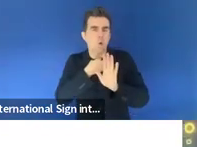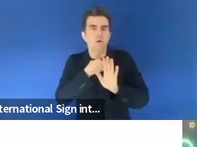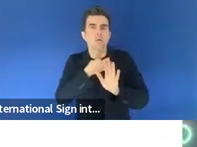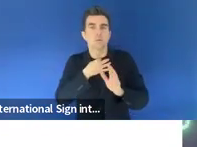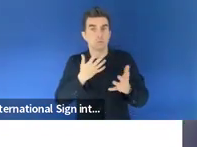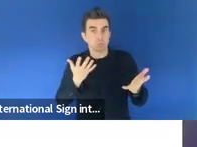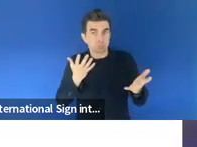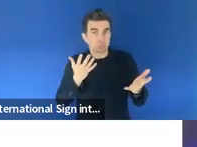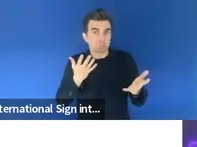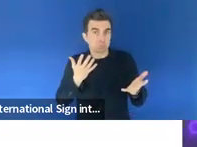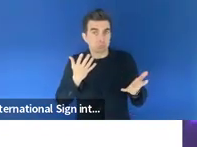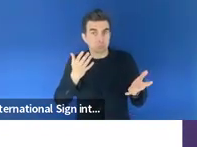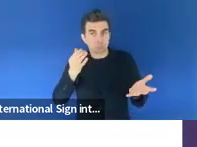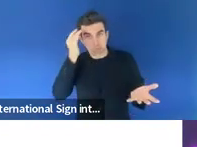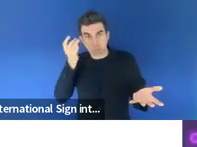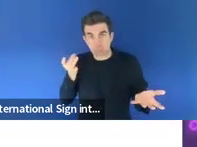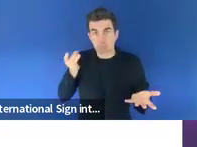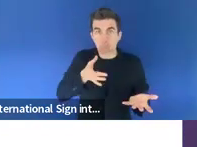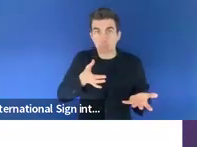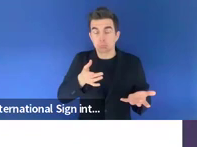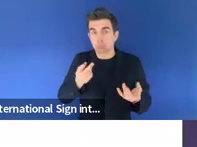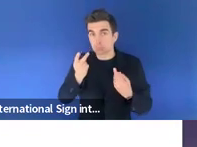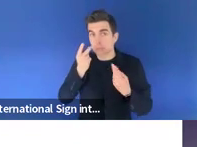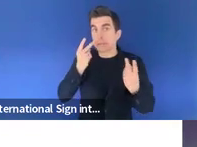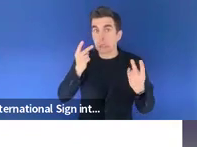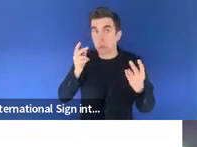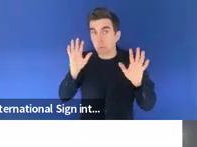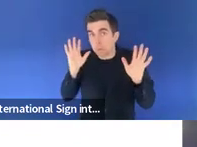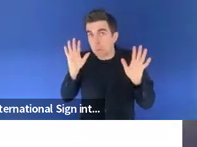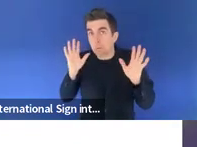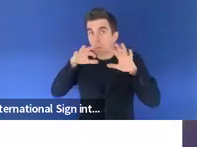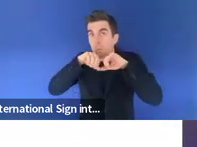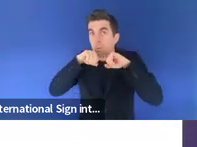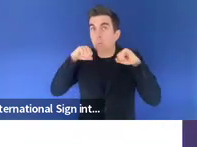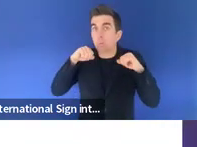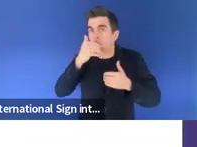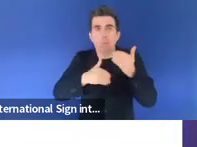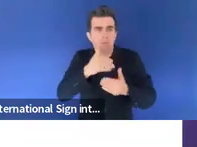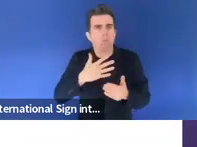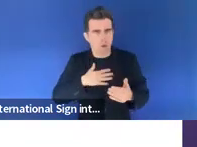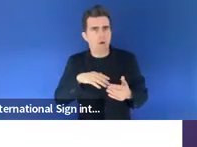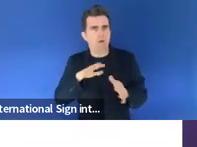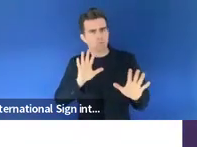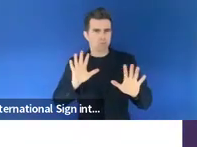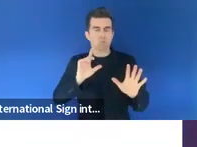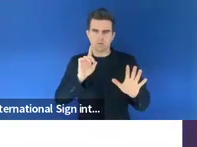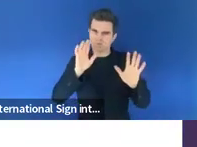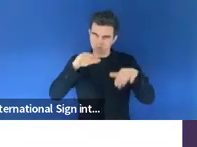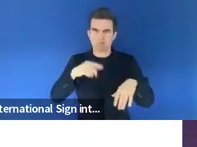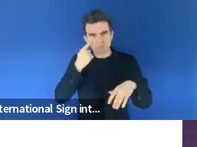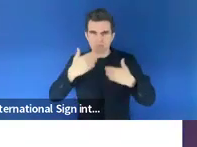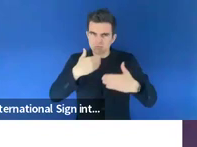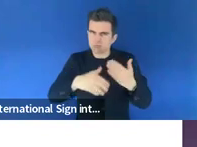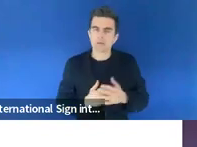Have people connected to what you're doing? Is it resonating? Are other people thinking about it and other people working on it? Really